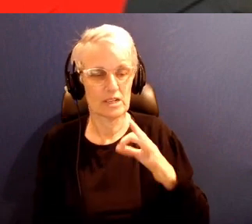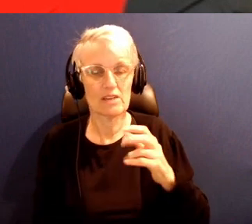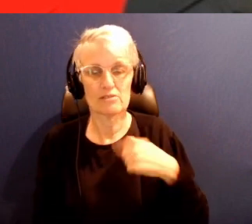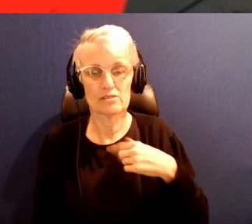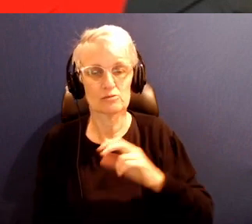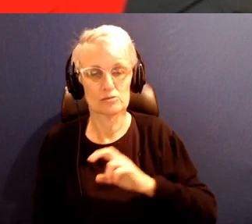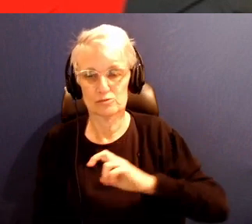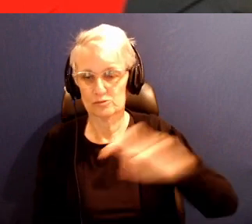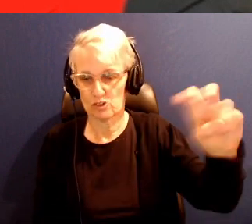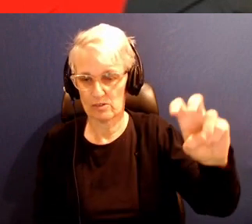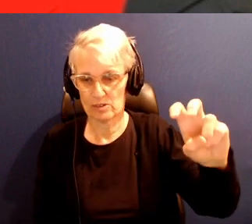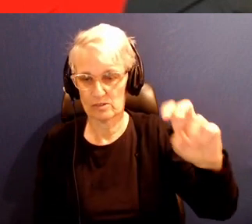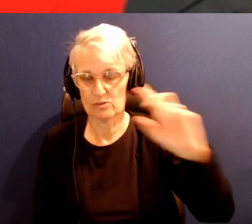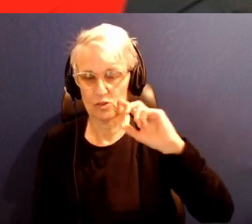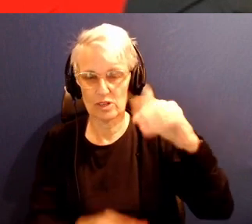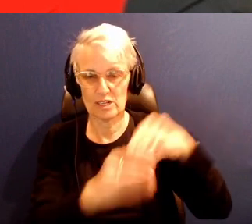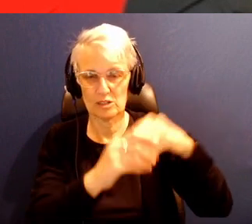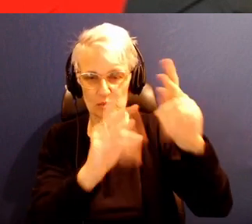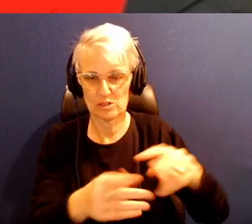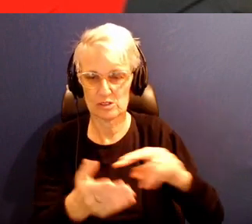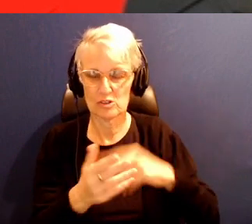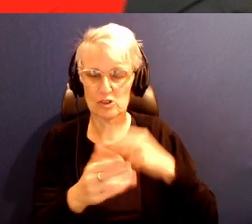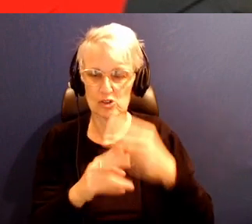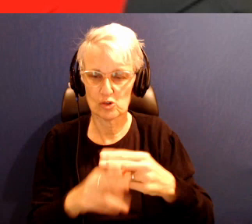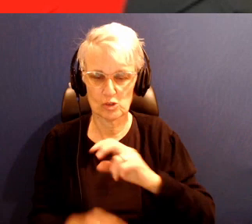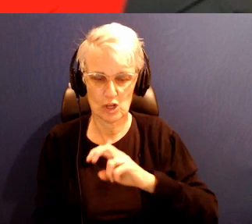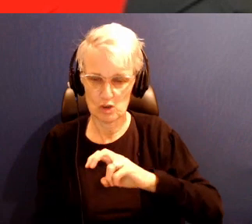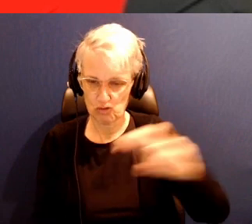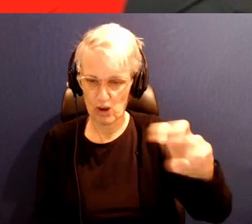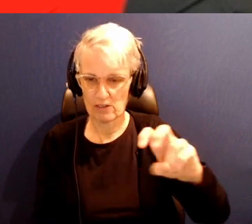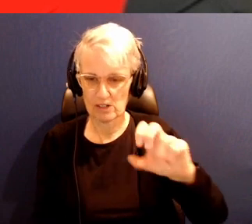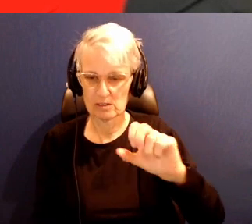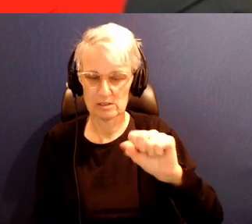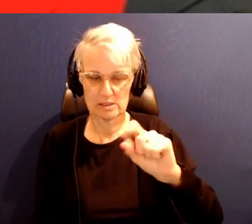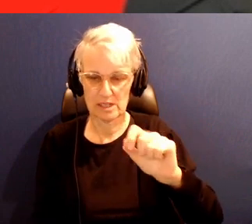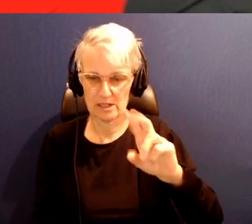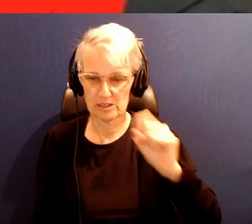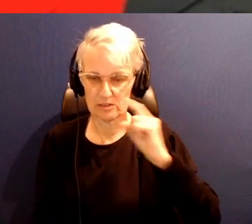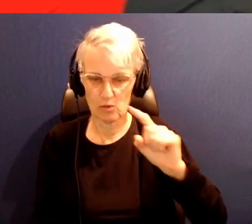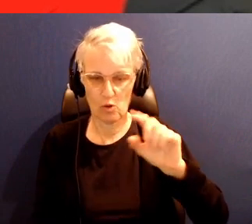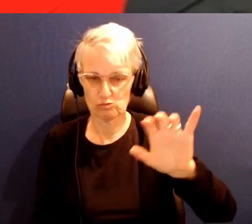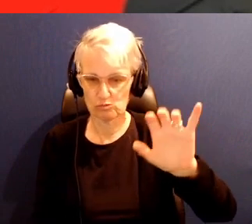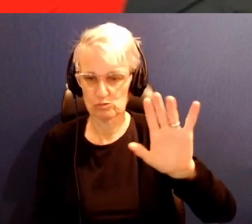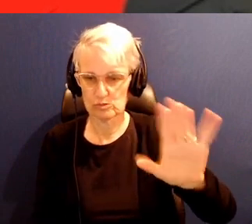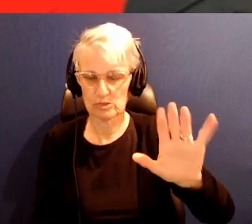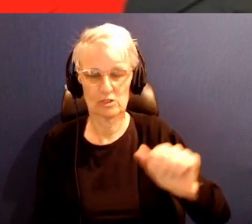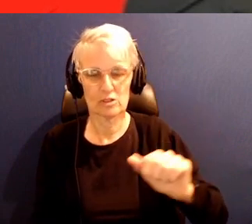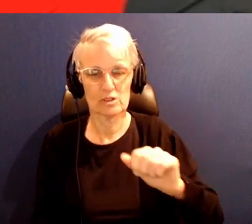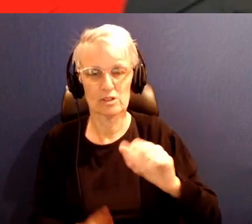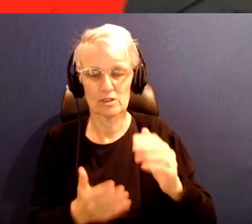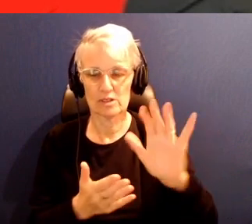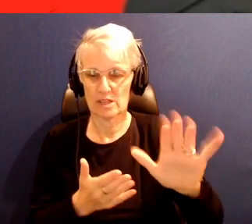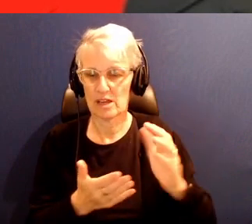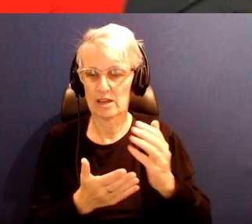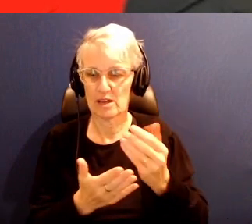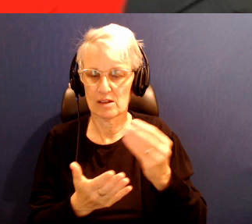in person placements, they are considered to be in travel status for the duration of their stay abroad. Their allowances